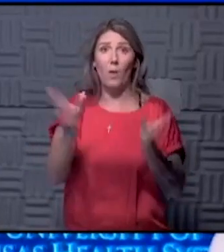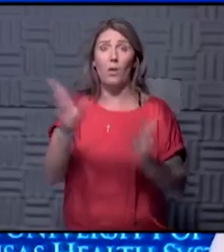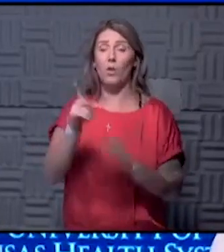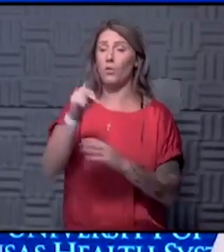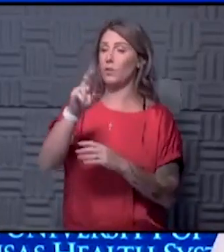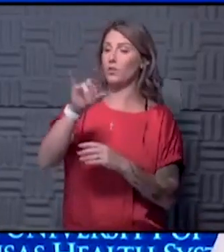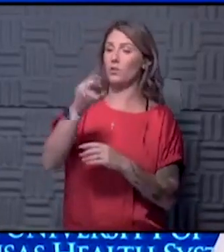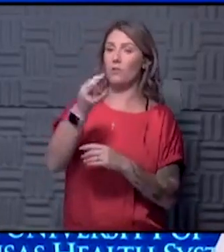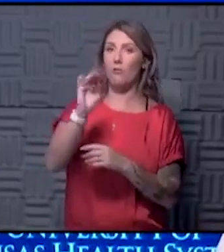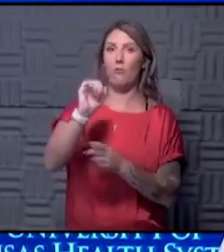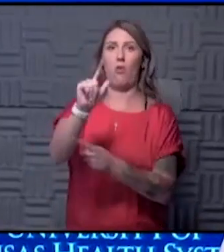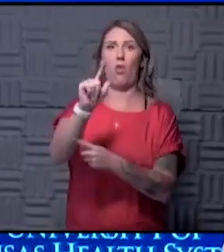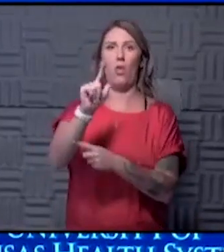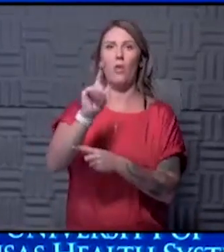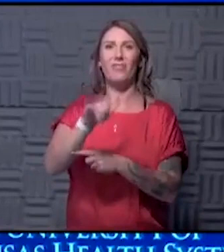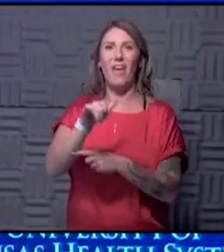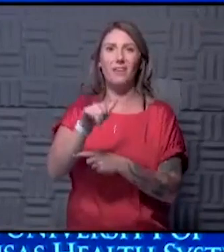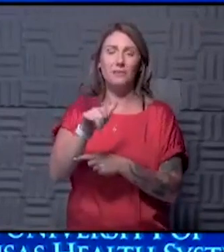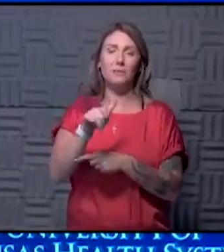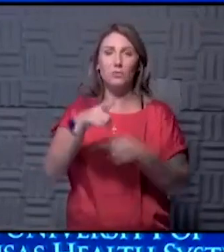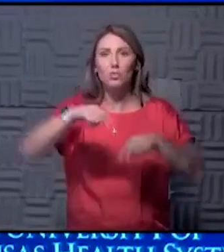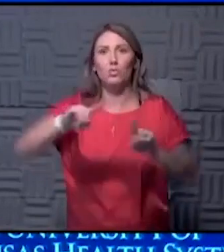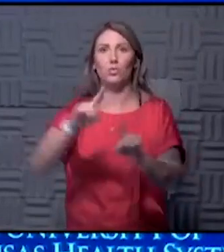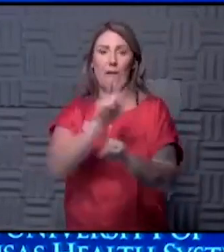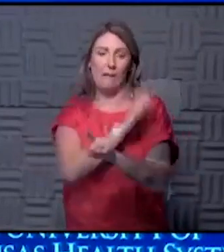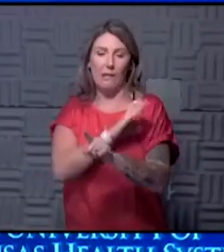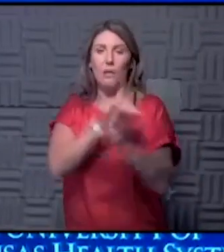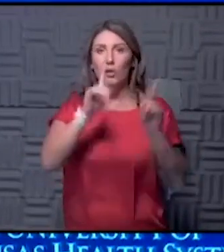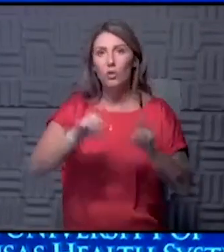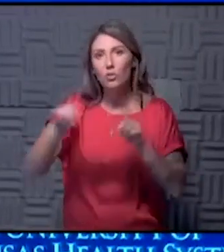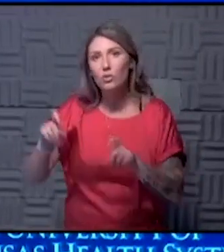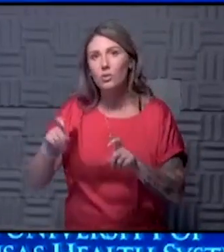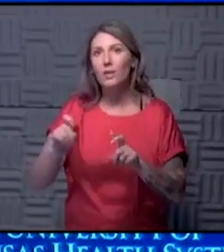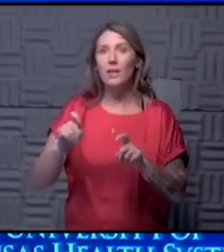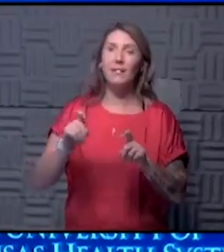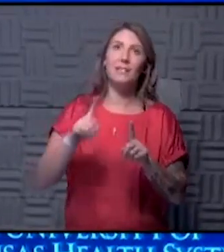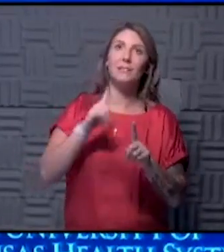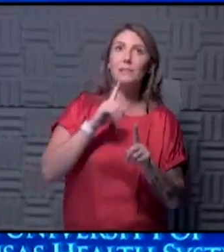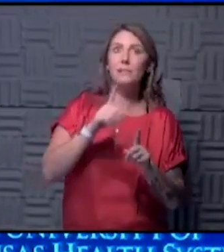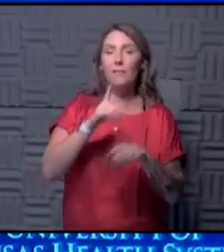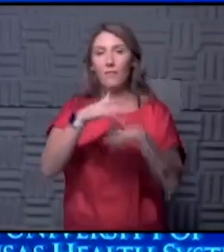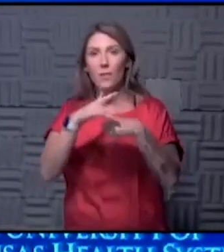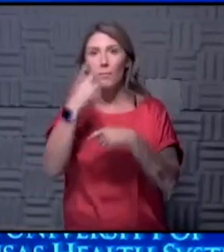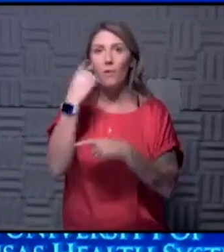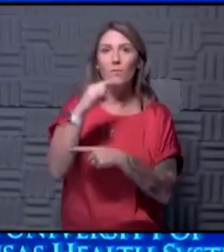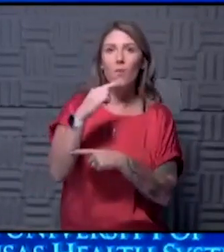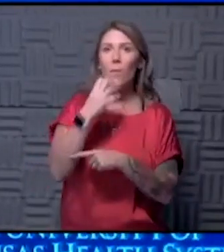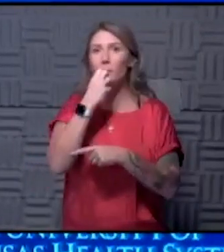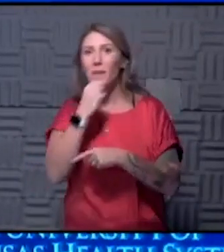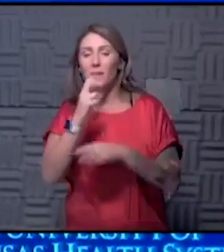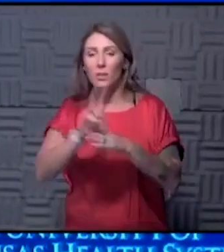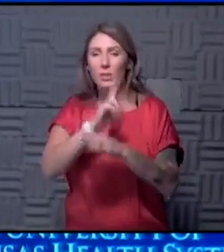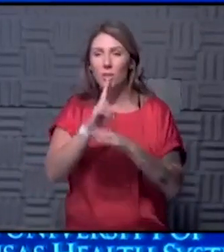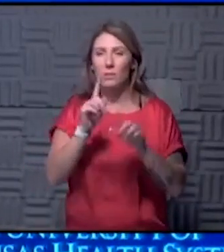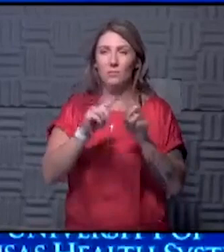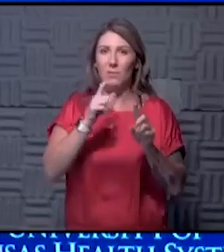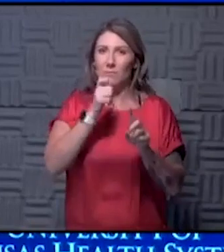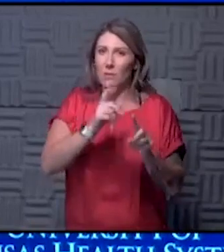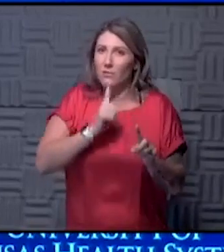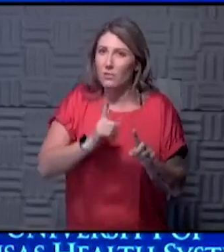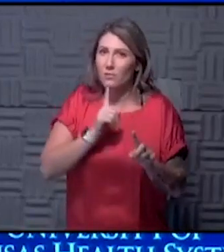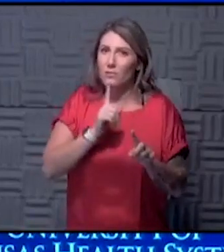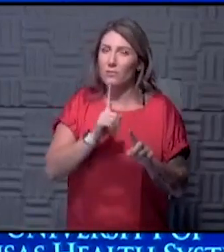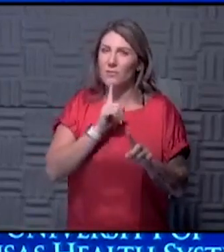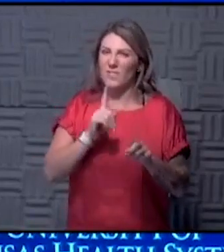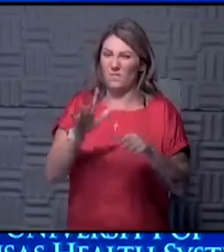undergoing a clinical trial. I think that they've said, well, it's available for compassionate use. I'm not sure that that's a completely